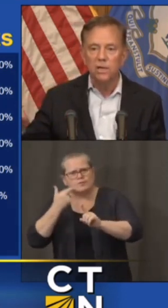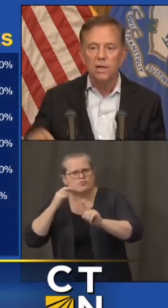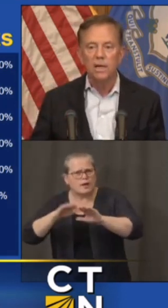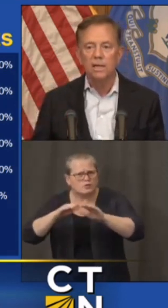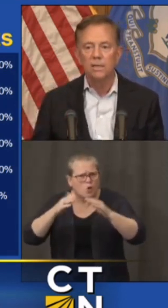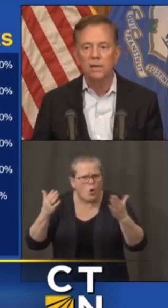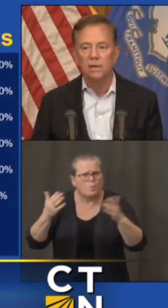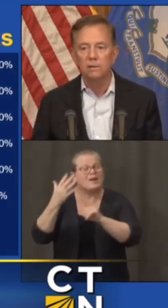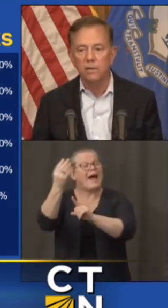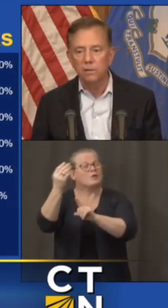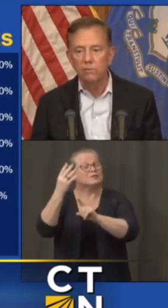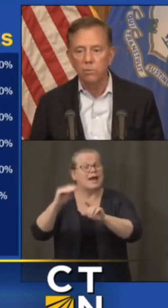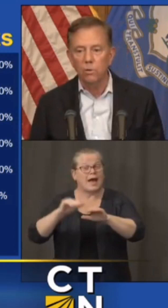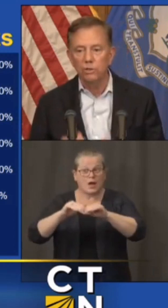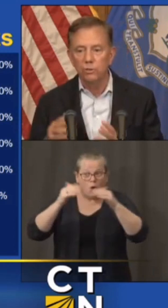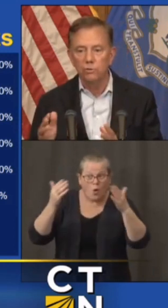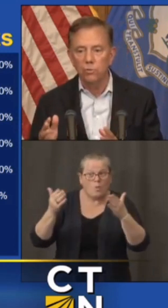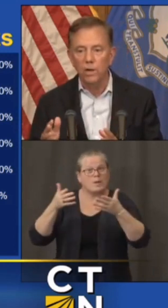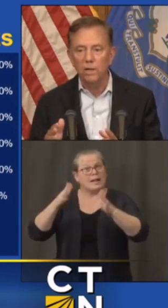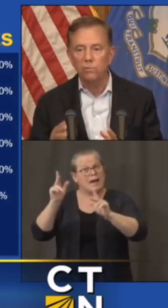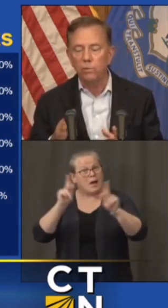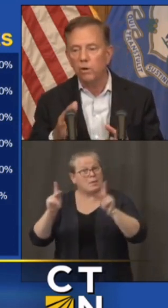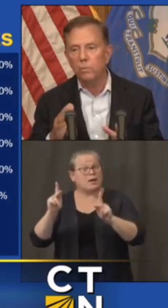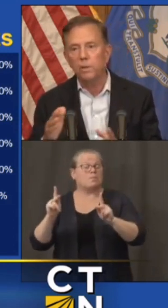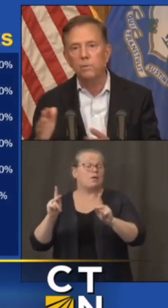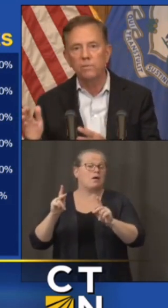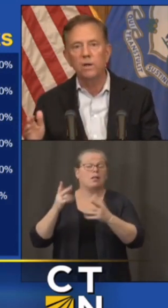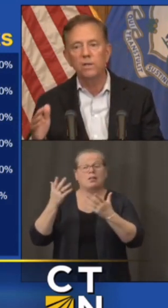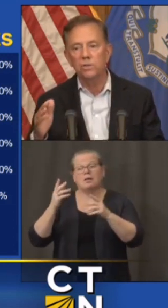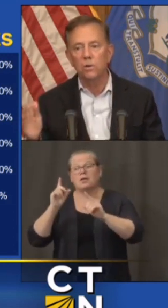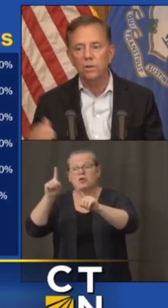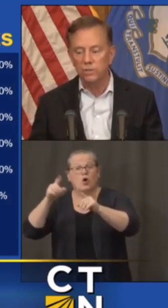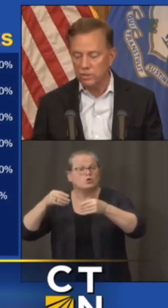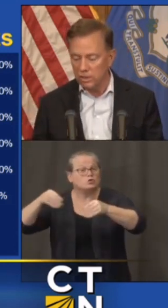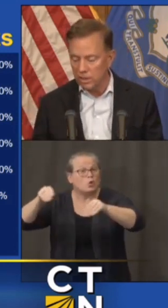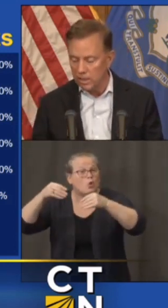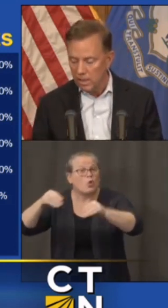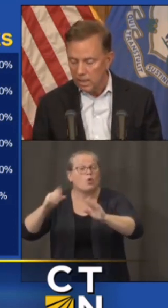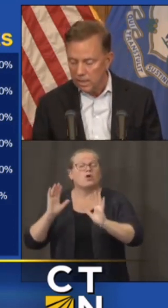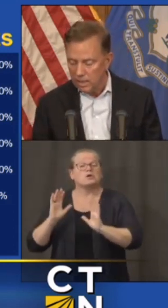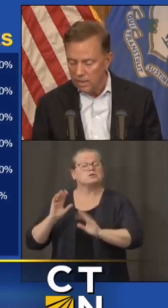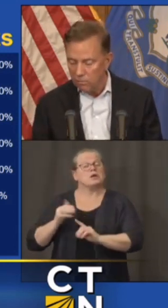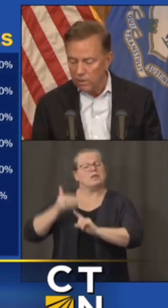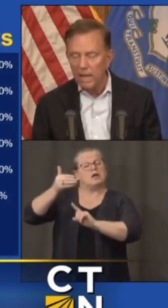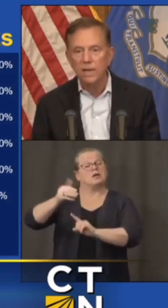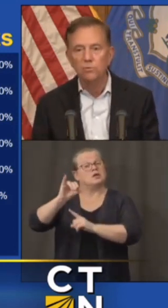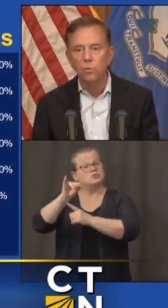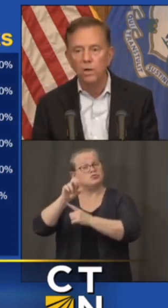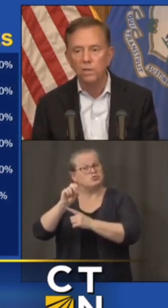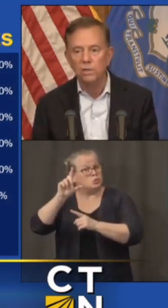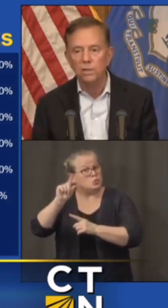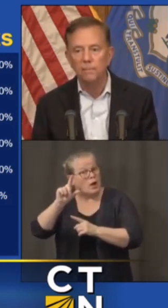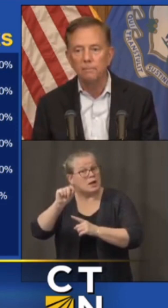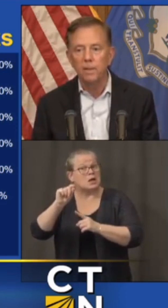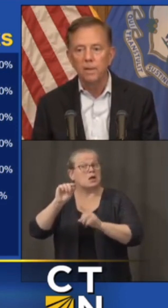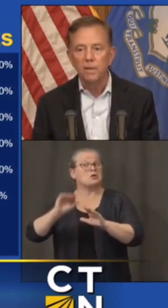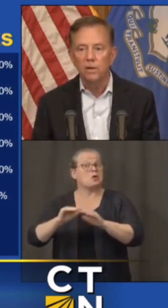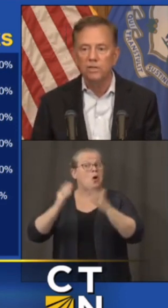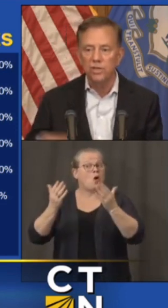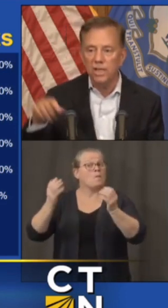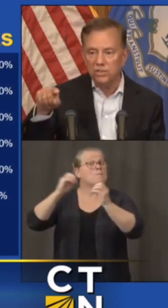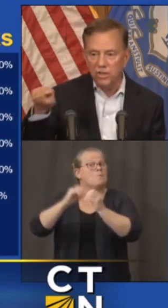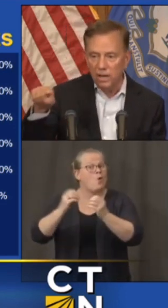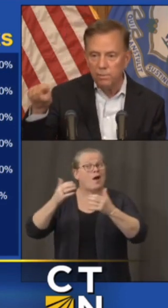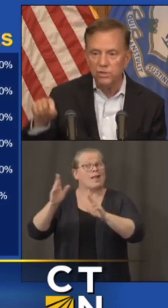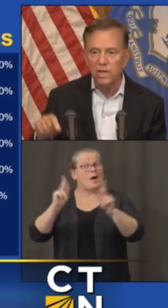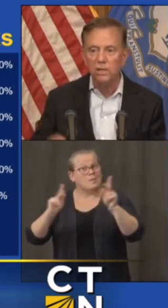infections, and in through our June 20th reopening. We've done this cautiously. It really has worked. You